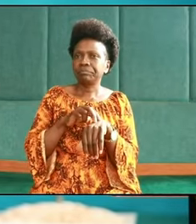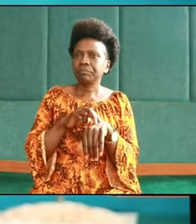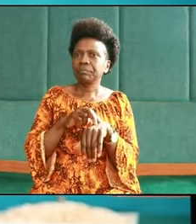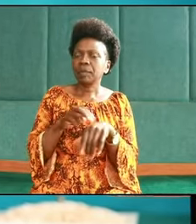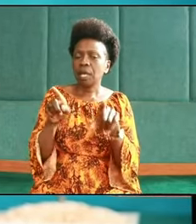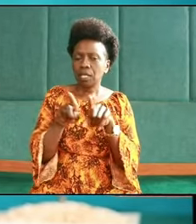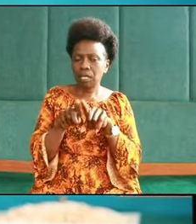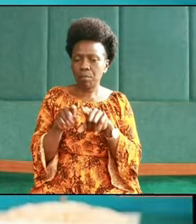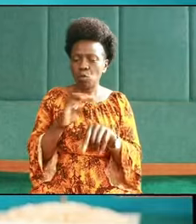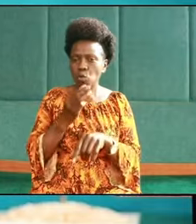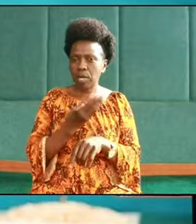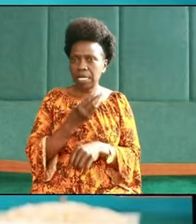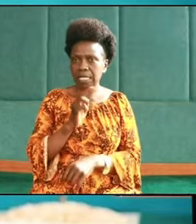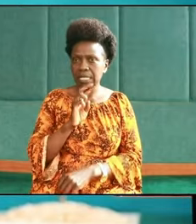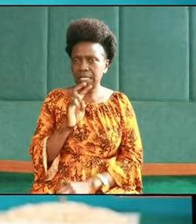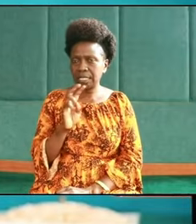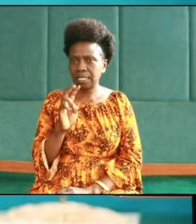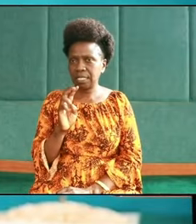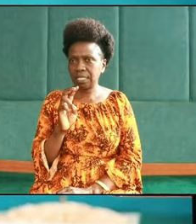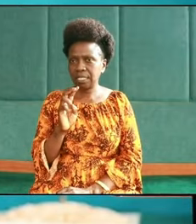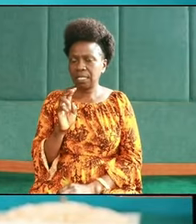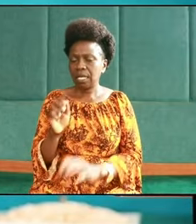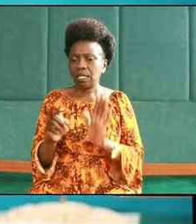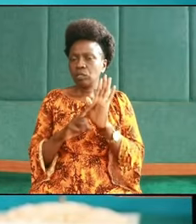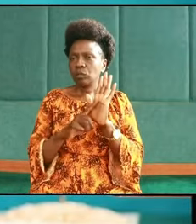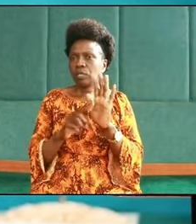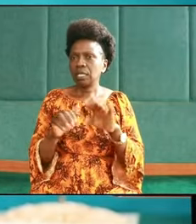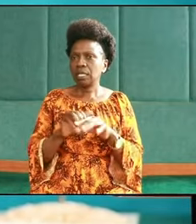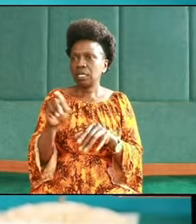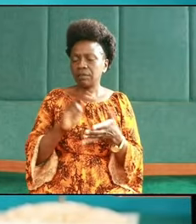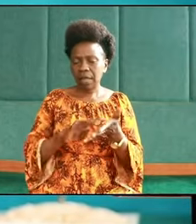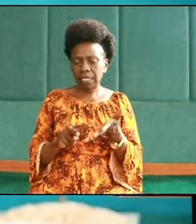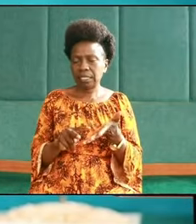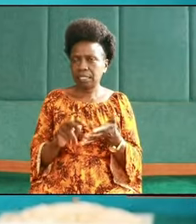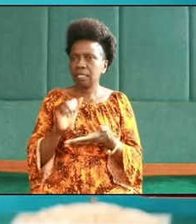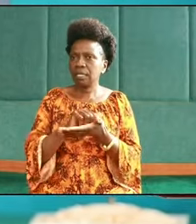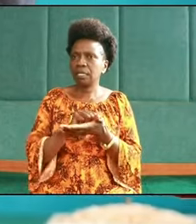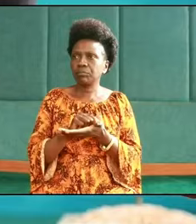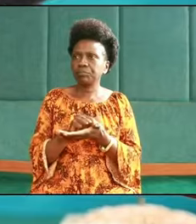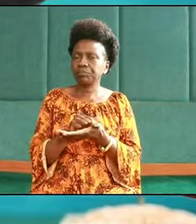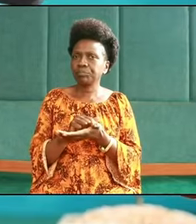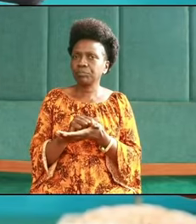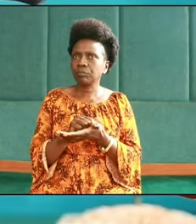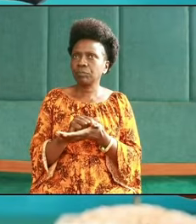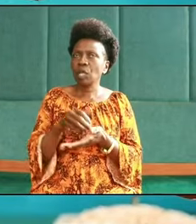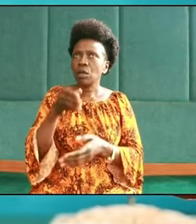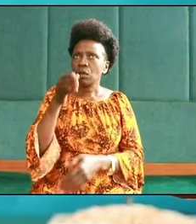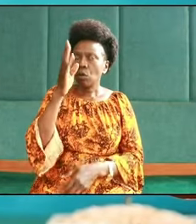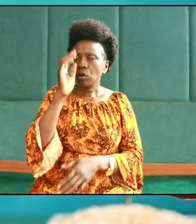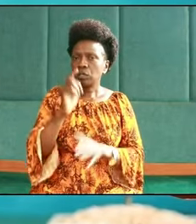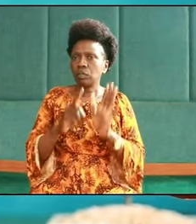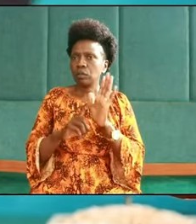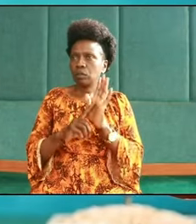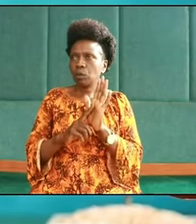And as we see it, it is implied in this text that God saw